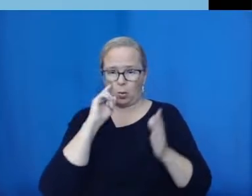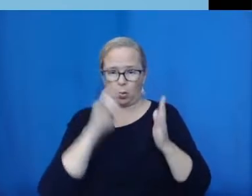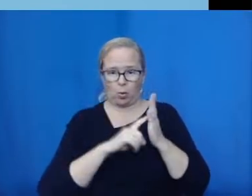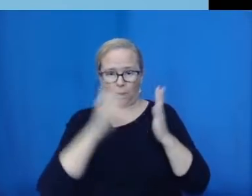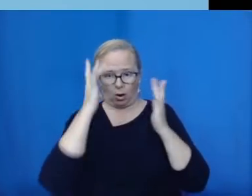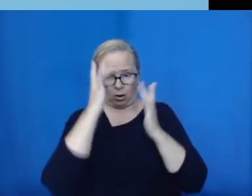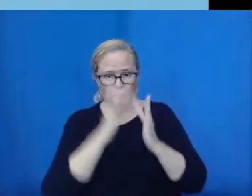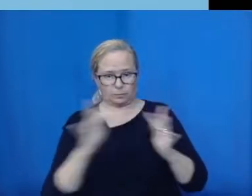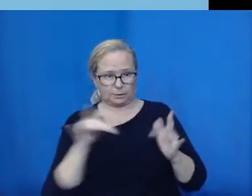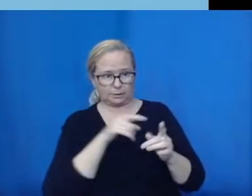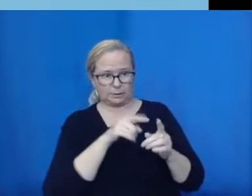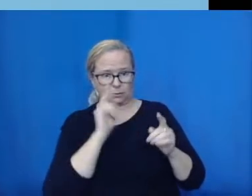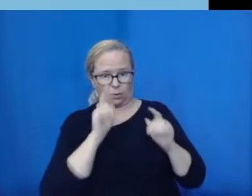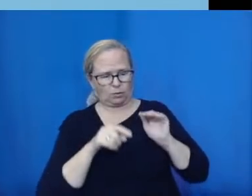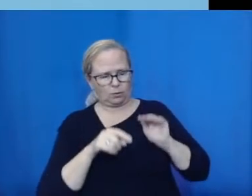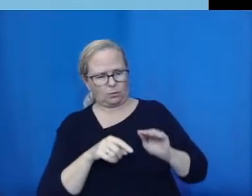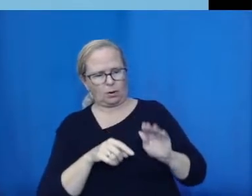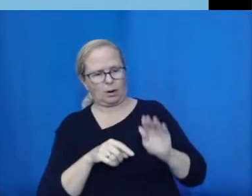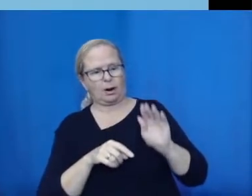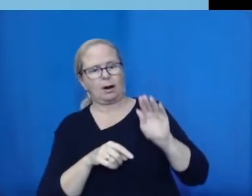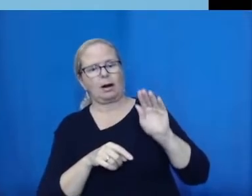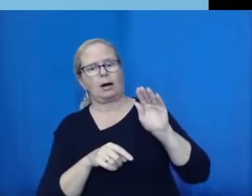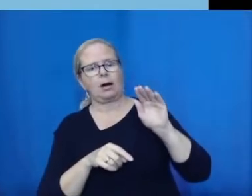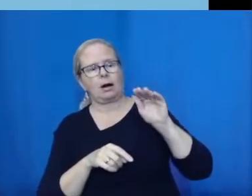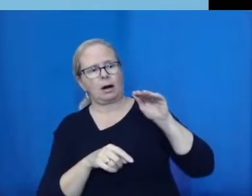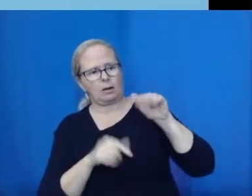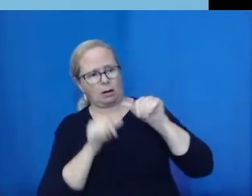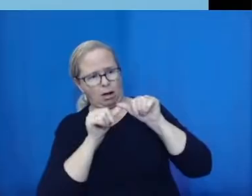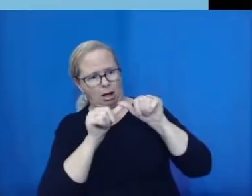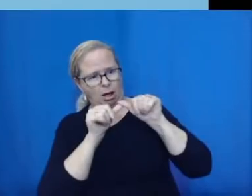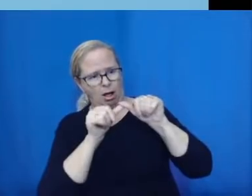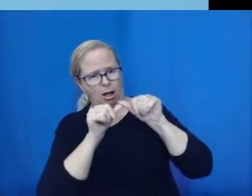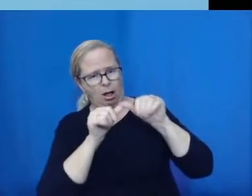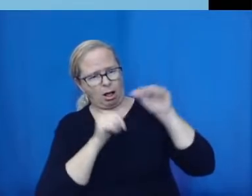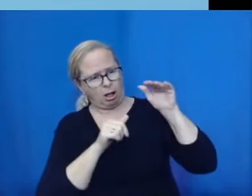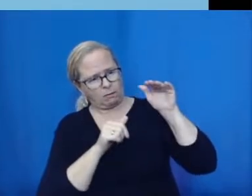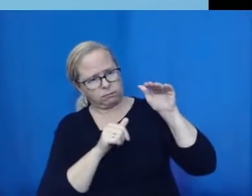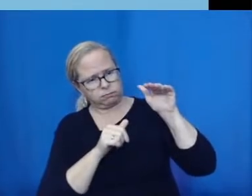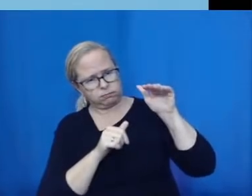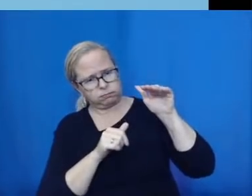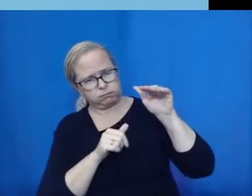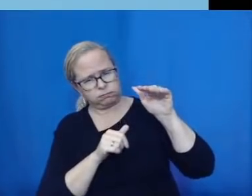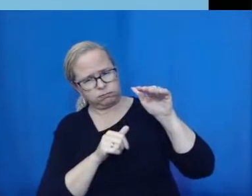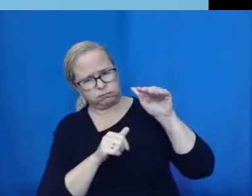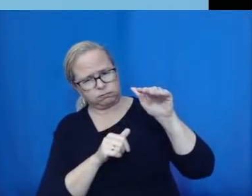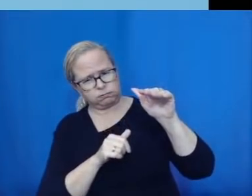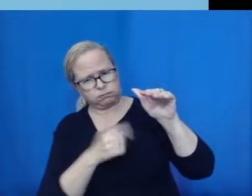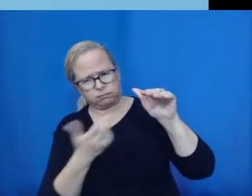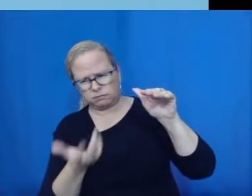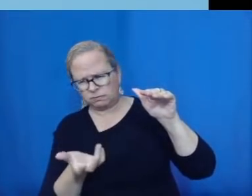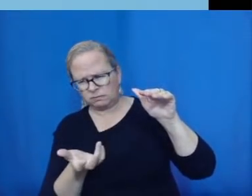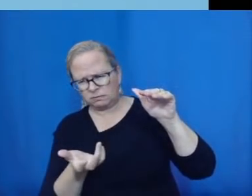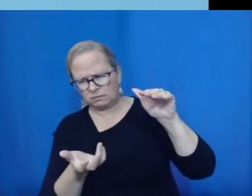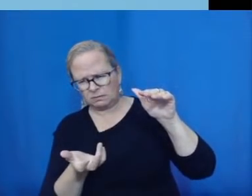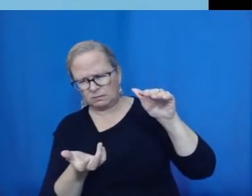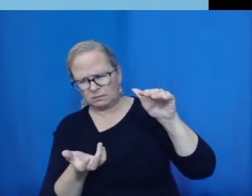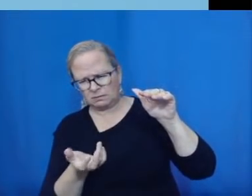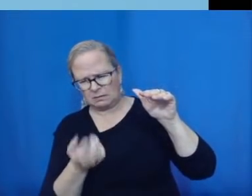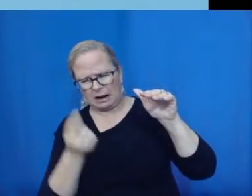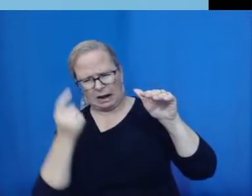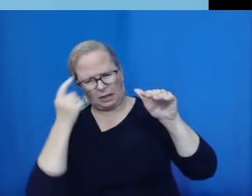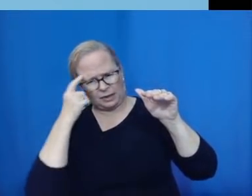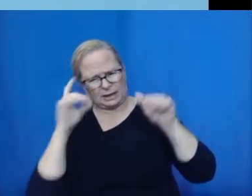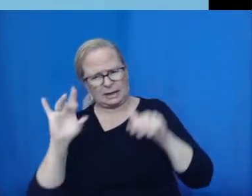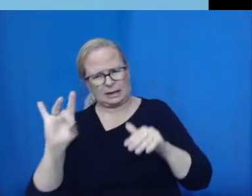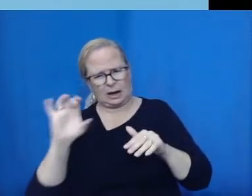was, I believe, 868. And we're at maybe 878 at the peak, and now we're at 864